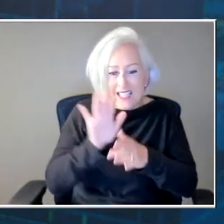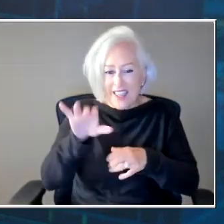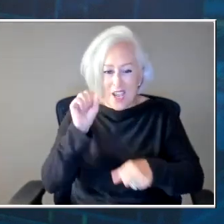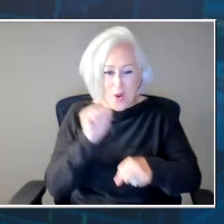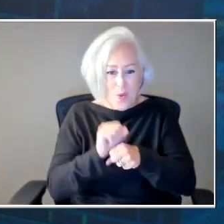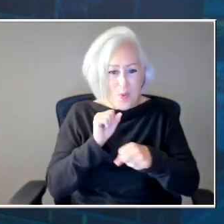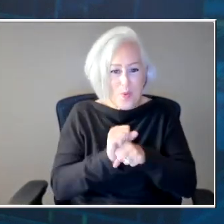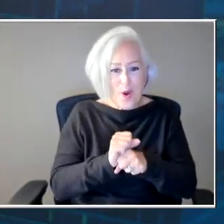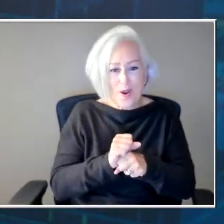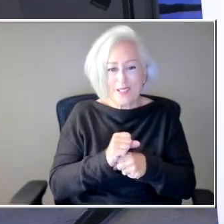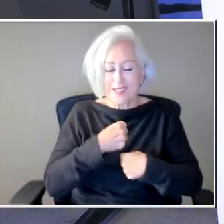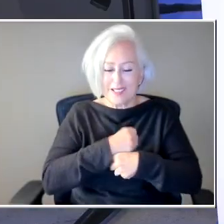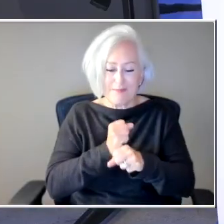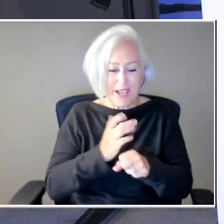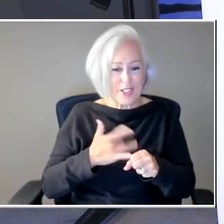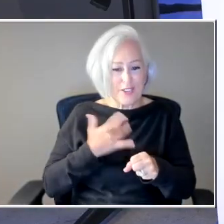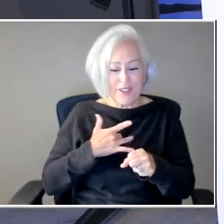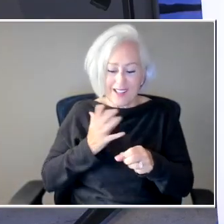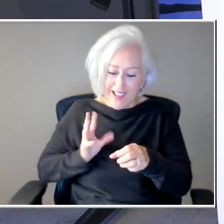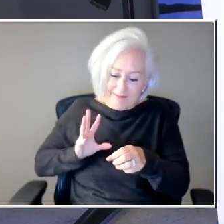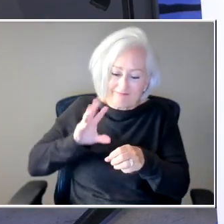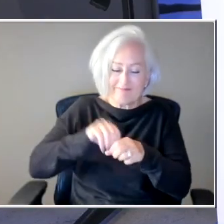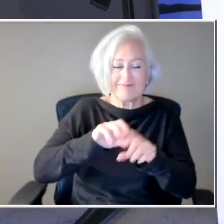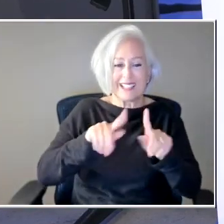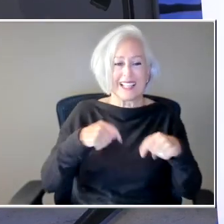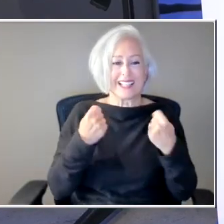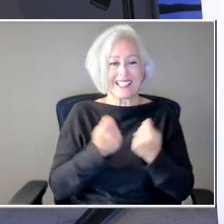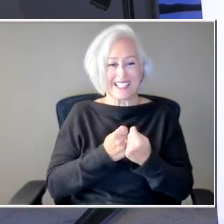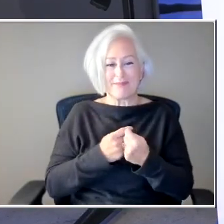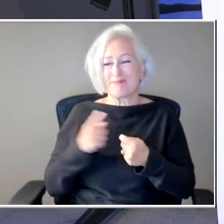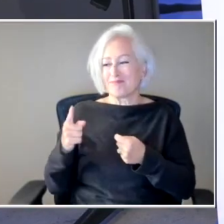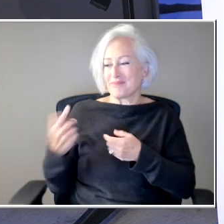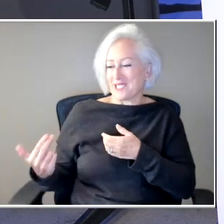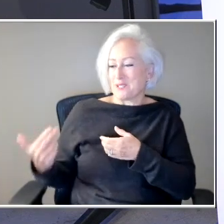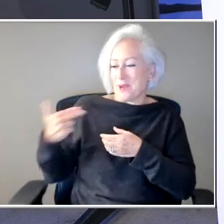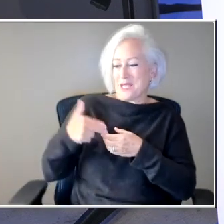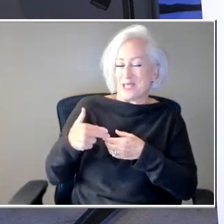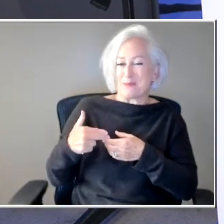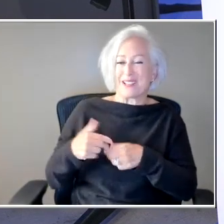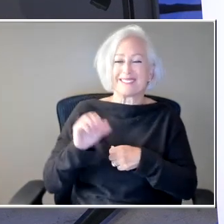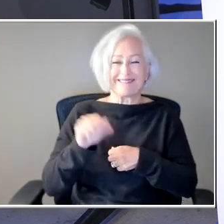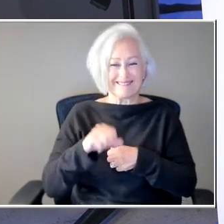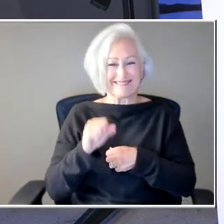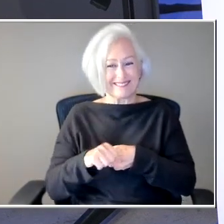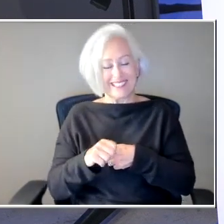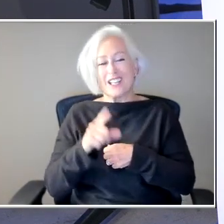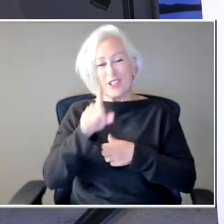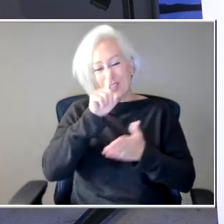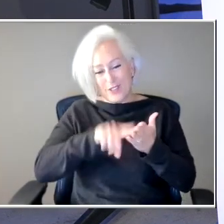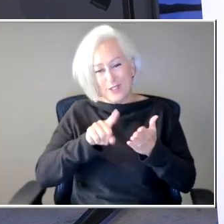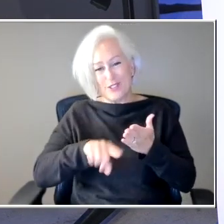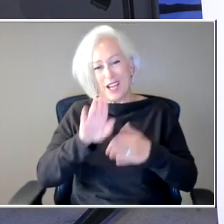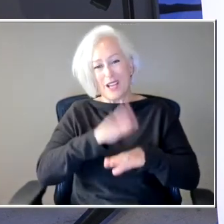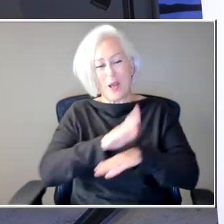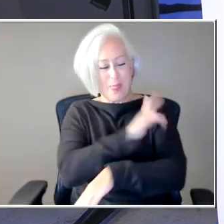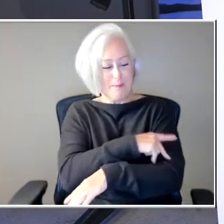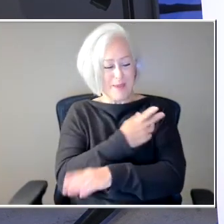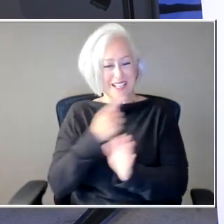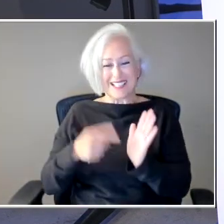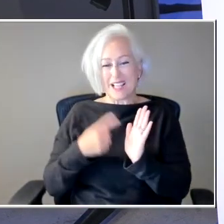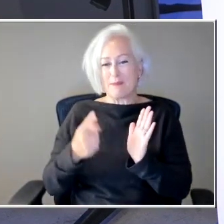the team. So. And he's been a pretty well-behaved participant. I know, that's what I was going to say. Doctors, you got to check on them as patients sometimes, so they're not